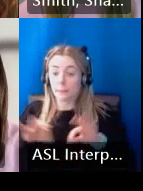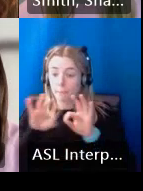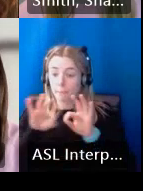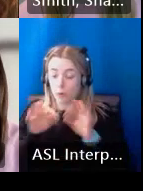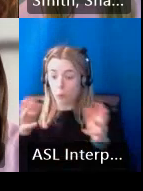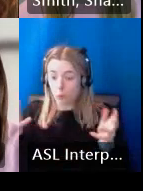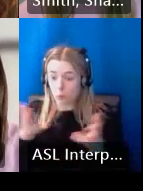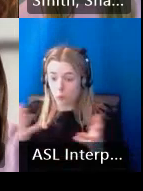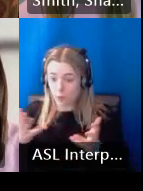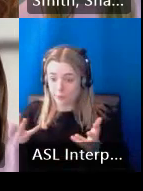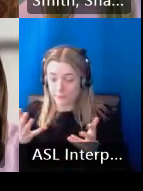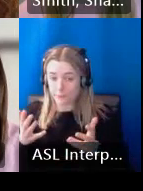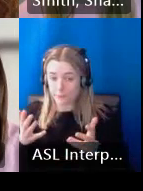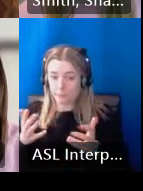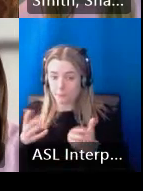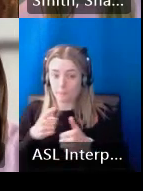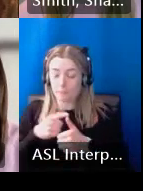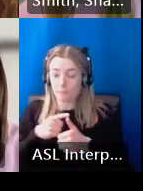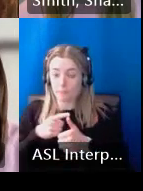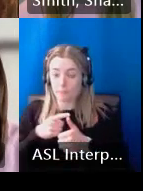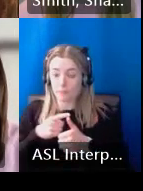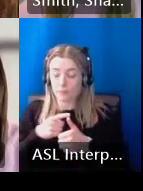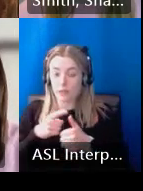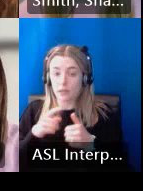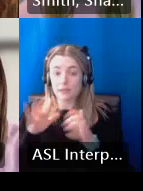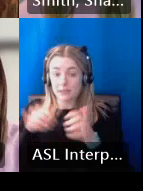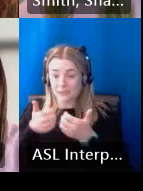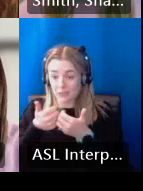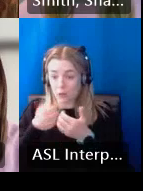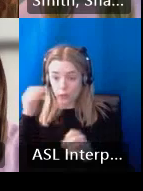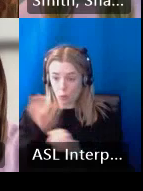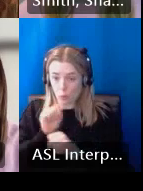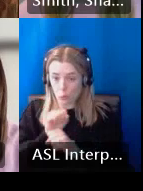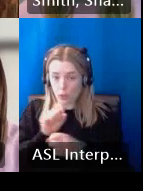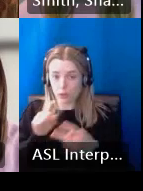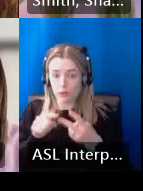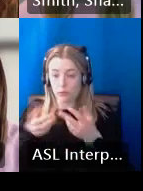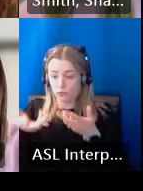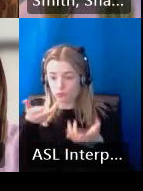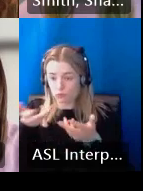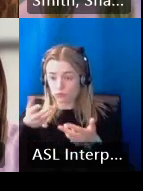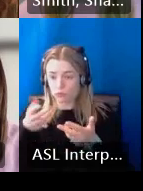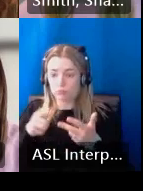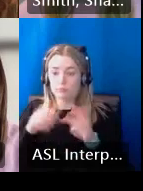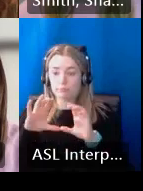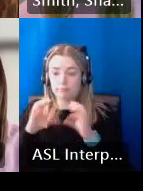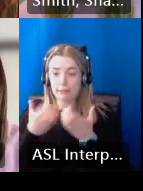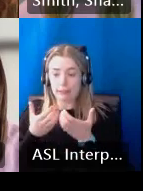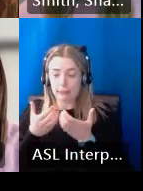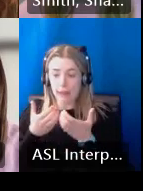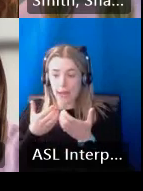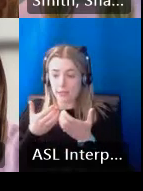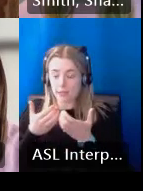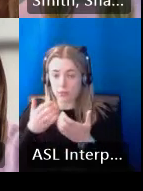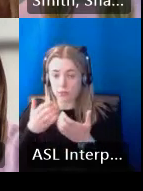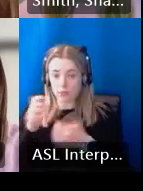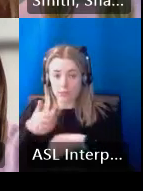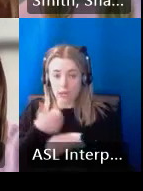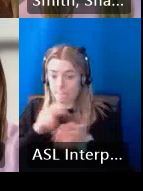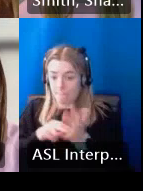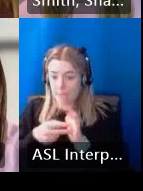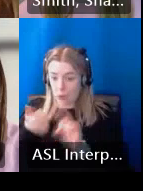is difficulty of our assignments, engagement, course setup, meaning are you set up for success,